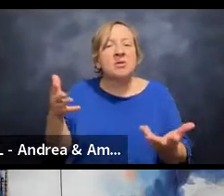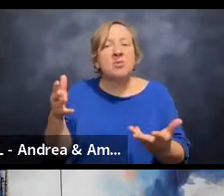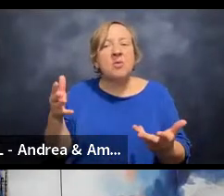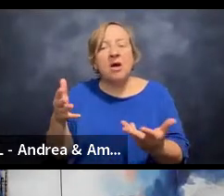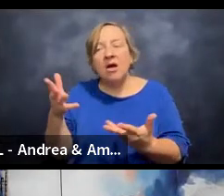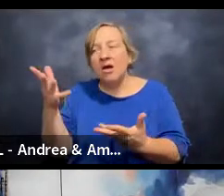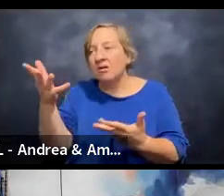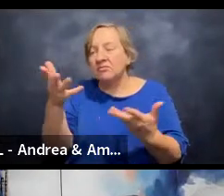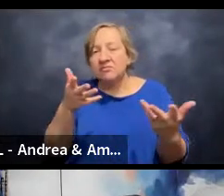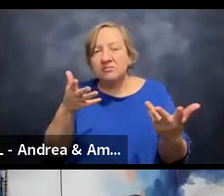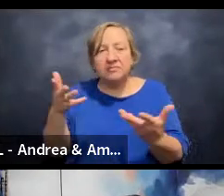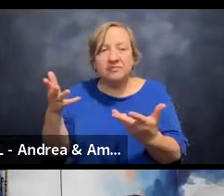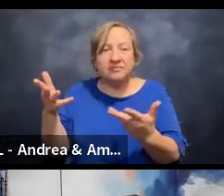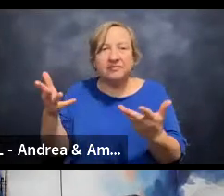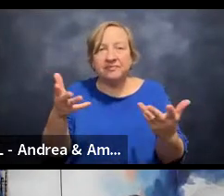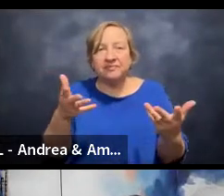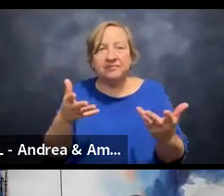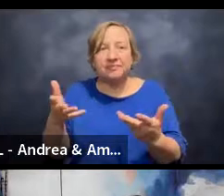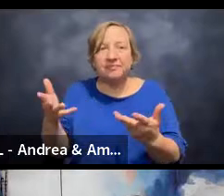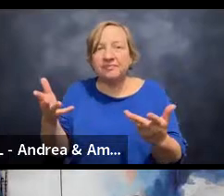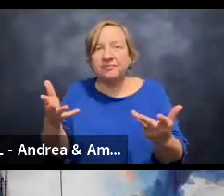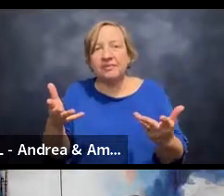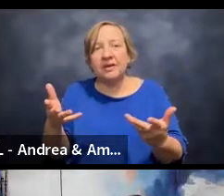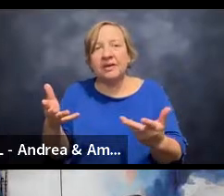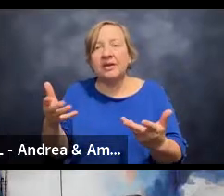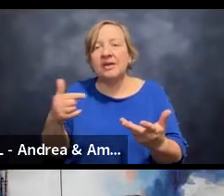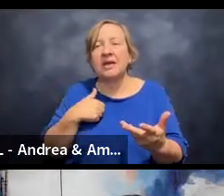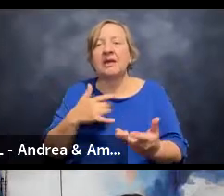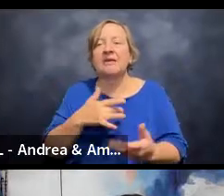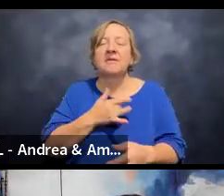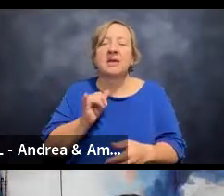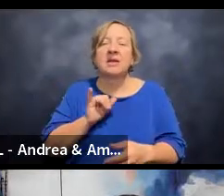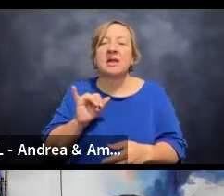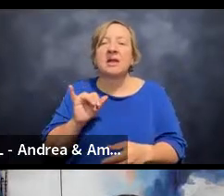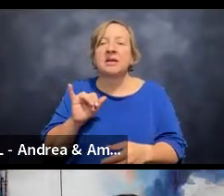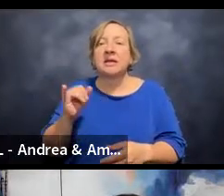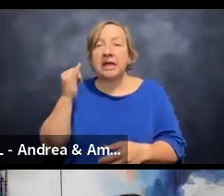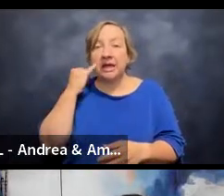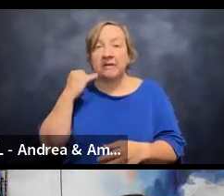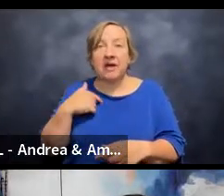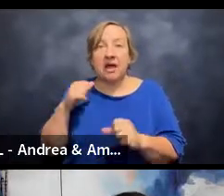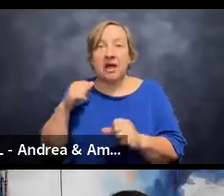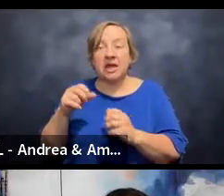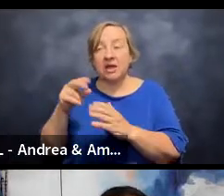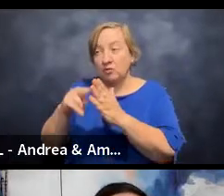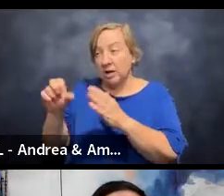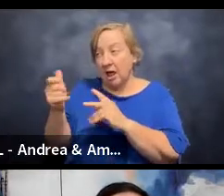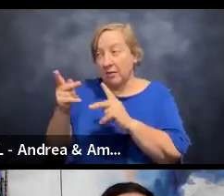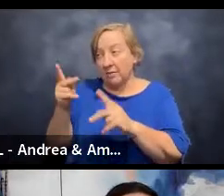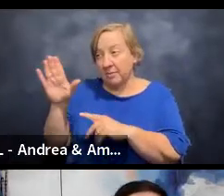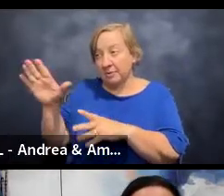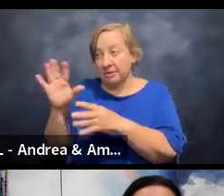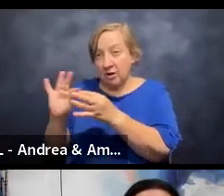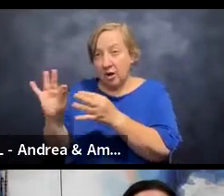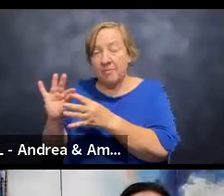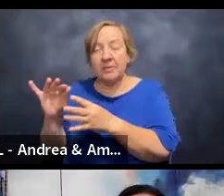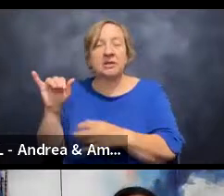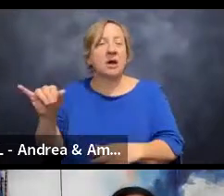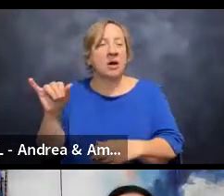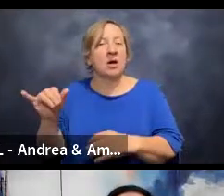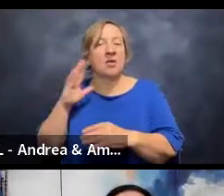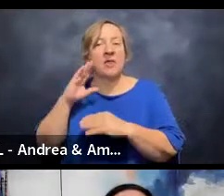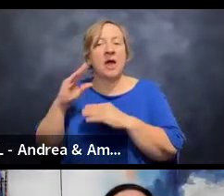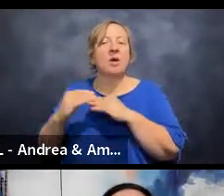of the I mean, I feel like if I can read other people's comments, that will